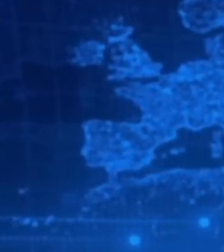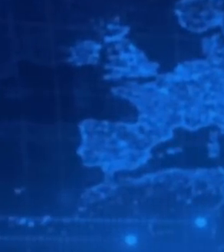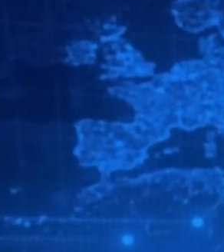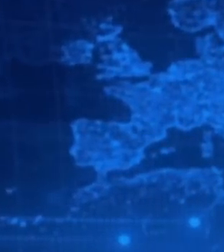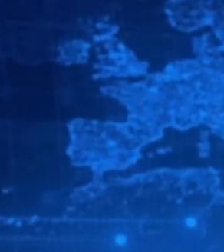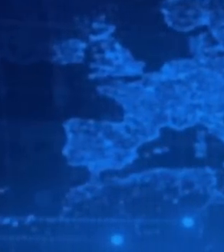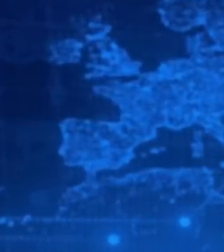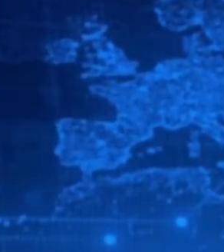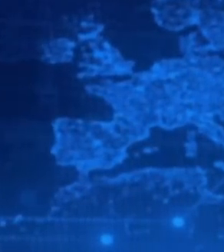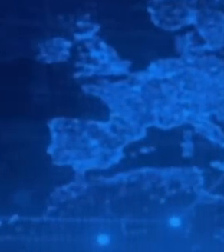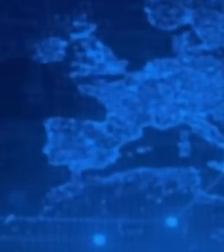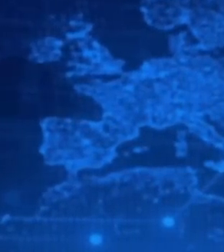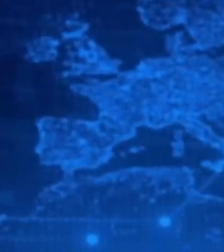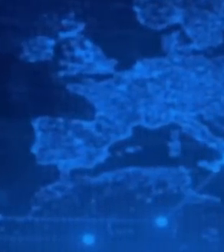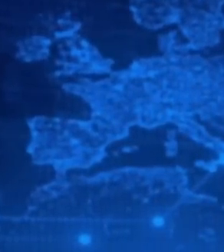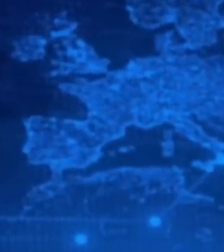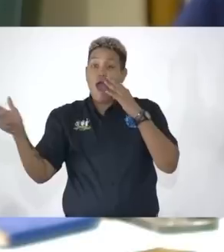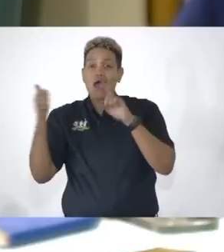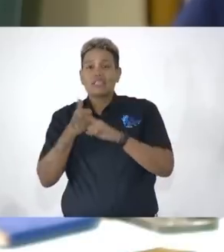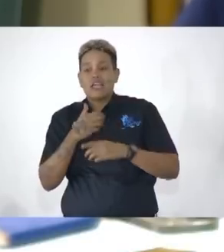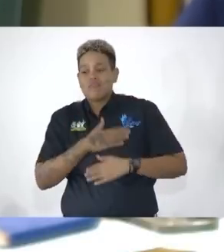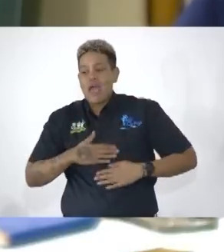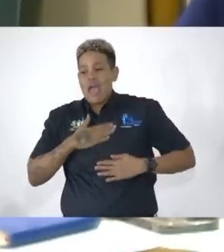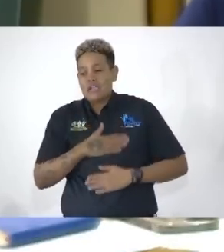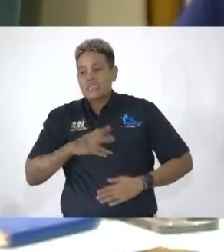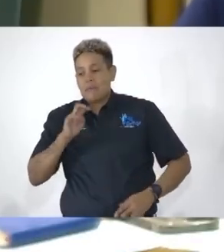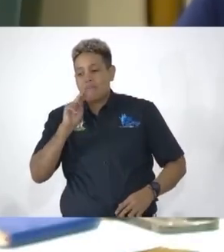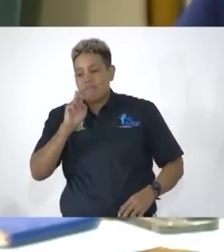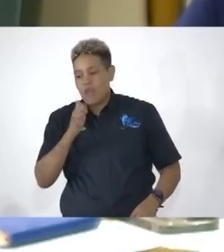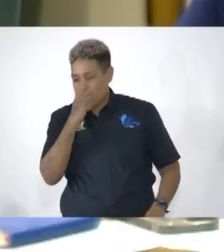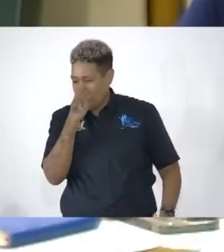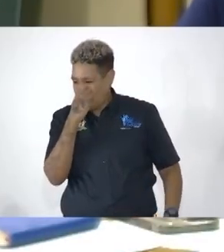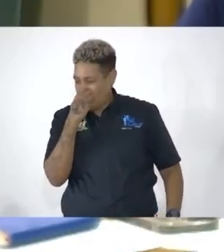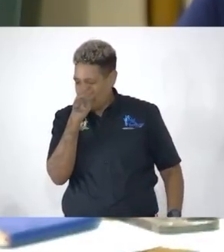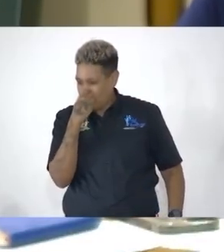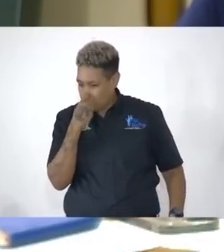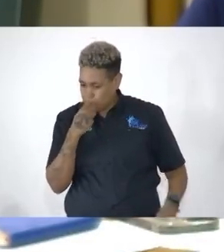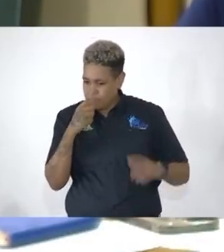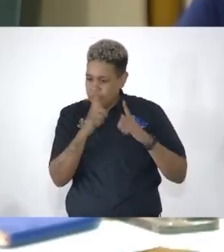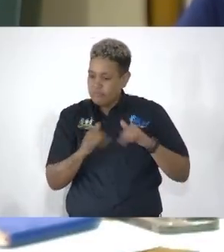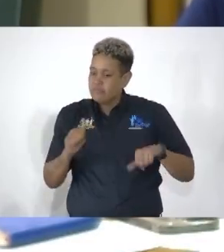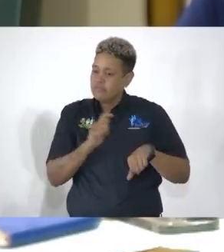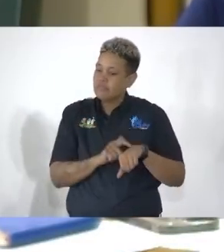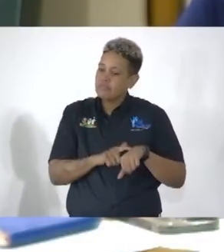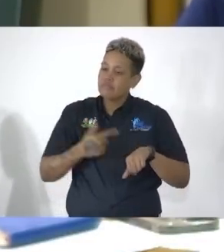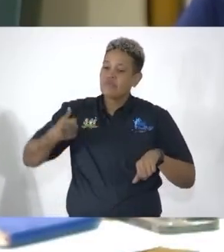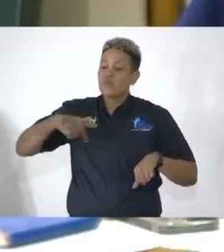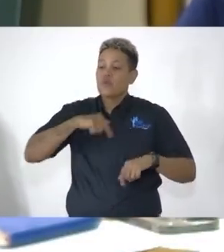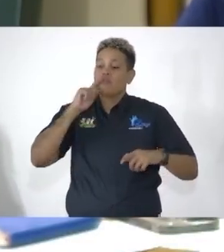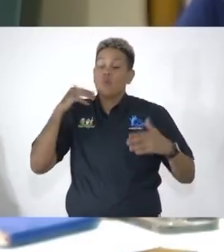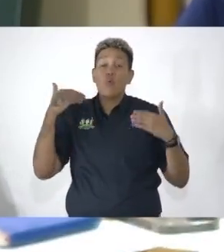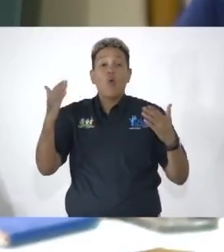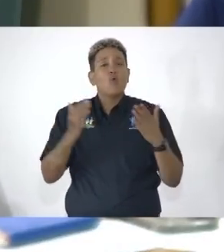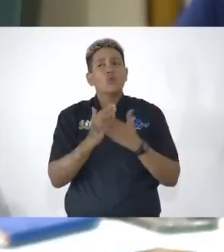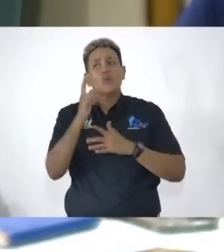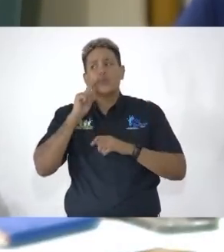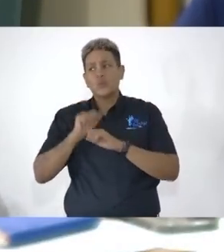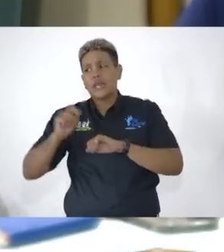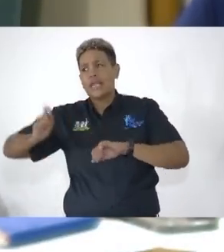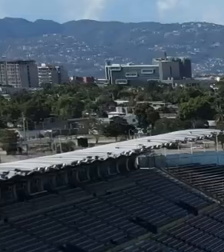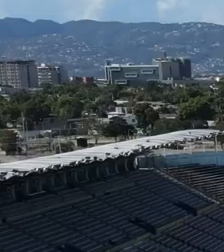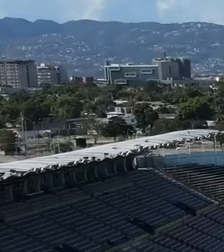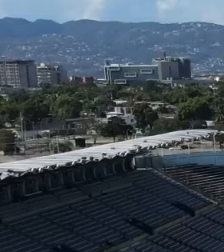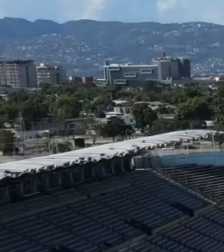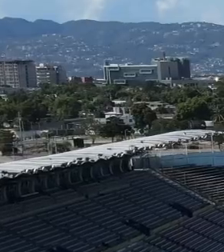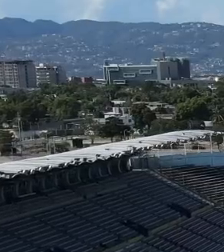the Independence Park Complex. The Sports Minister says the redevelopment of the Independence Park Complex, which